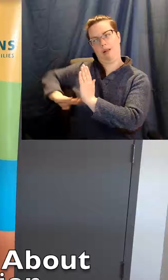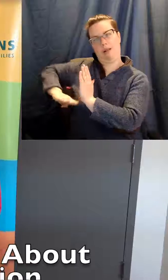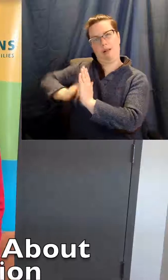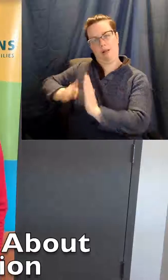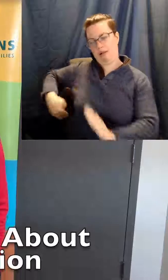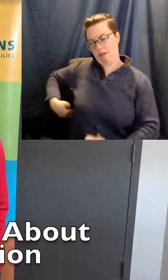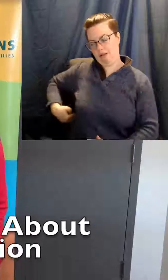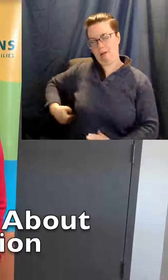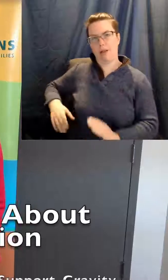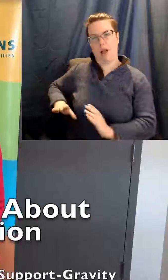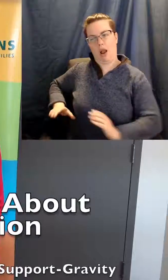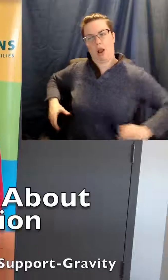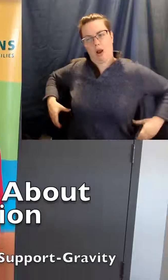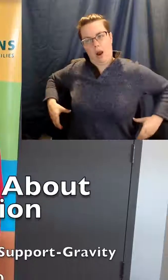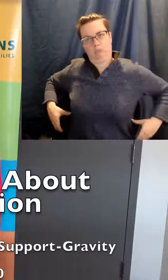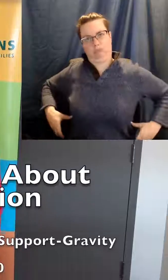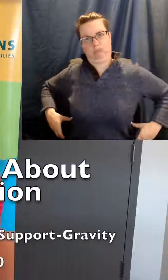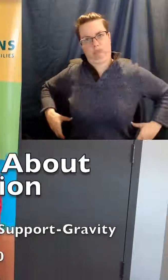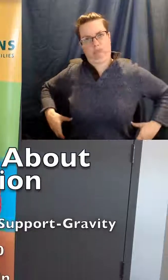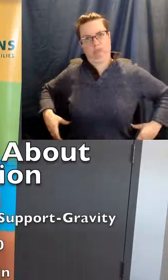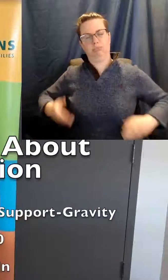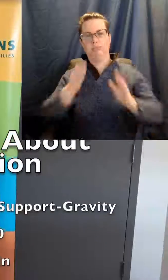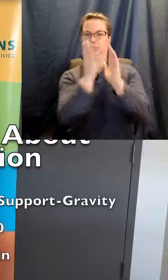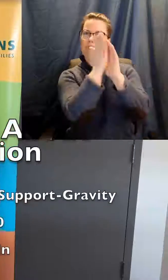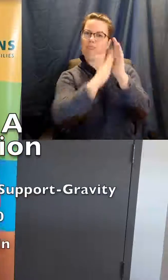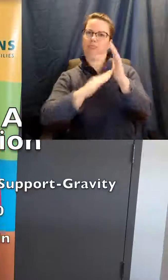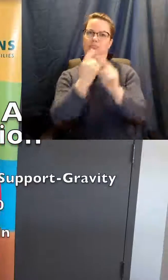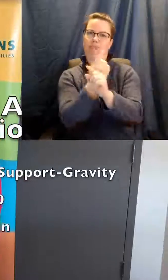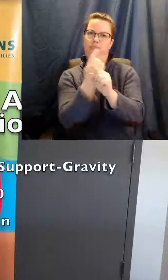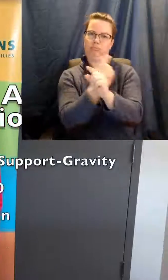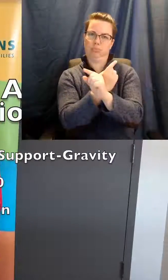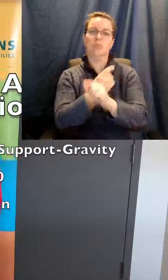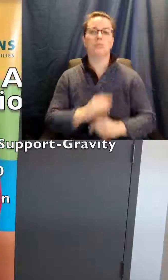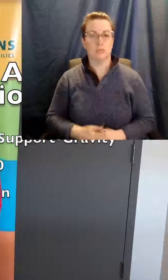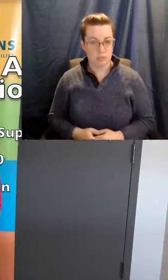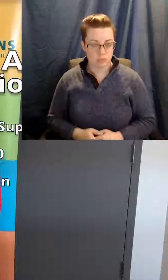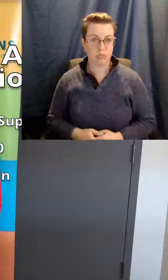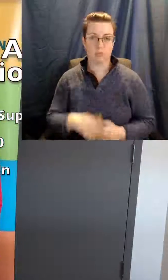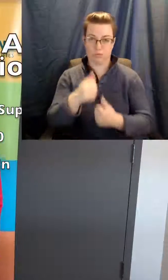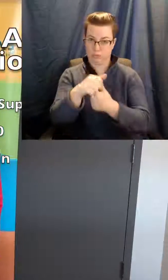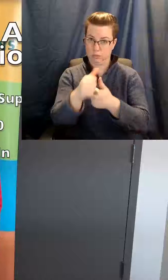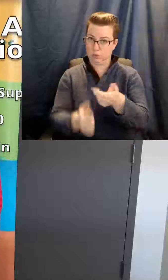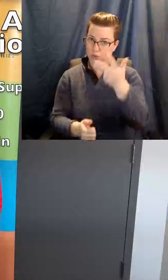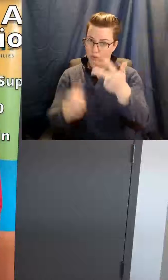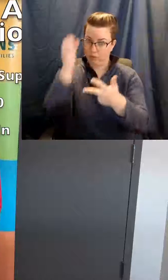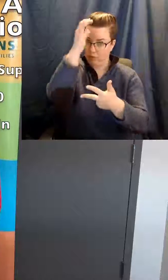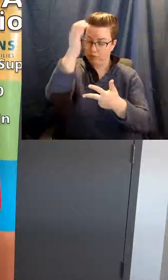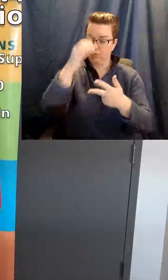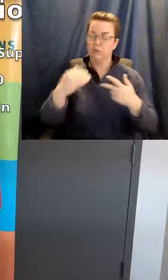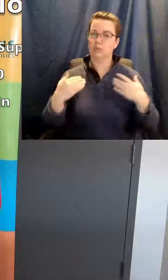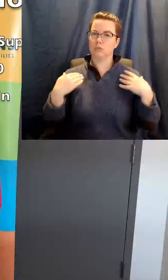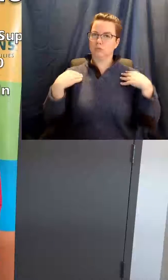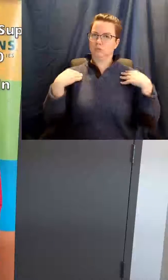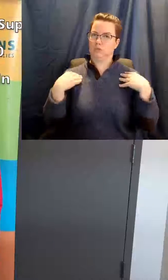to better understand neutral positioning: posture, joint position, and spinal curves.